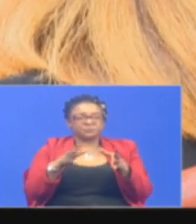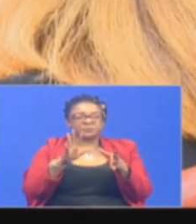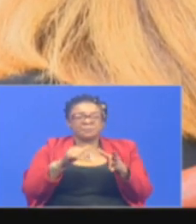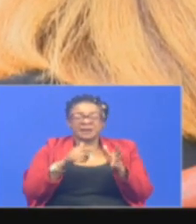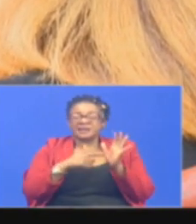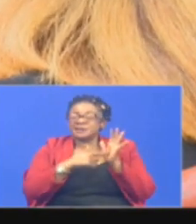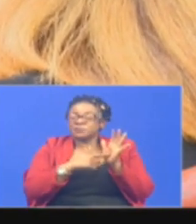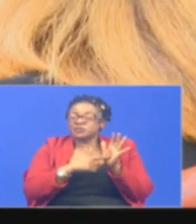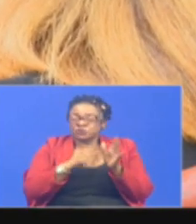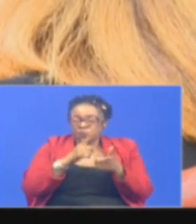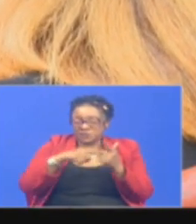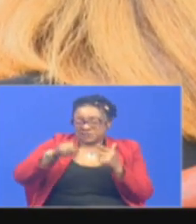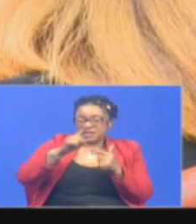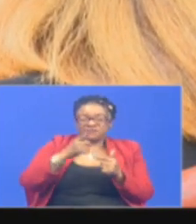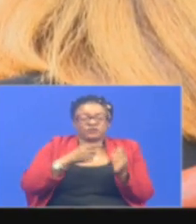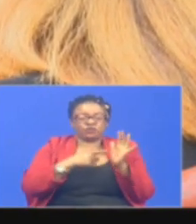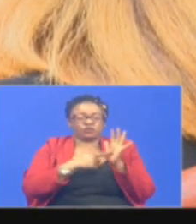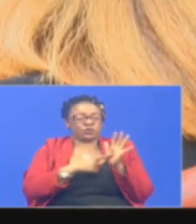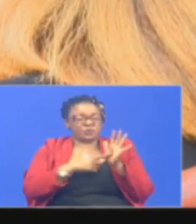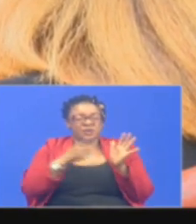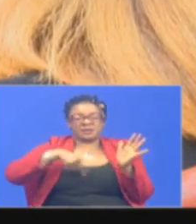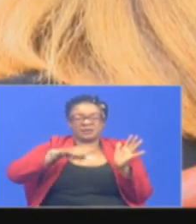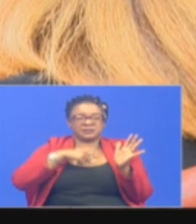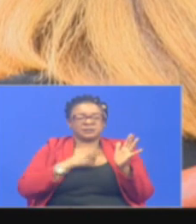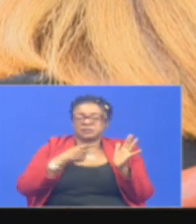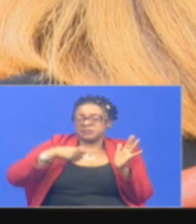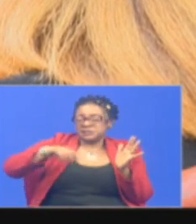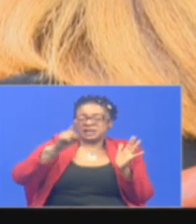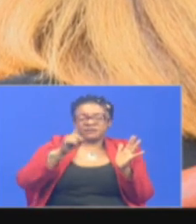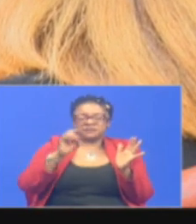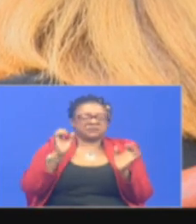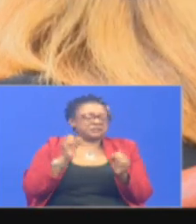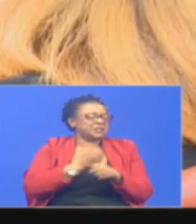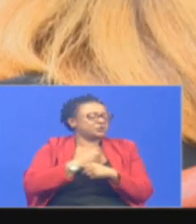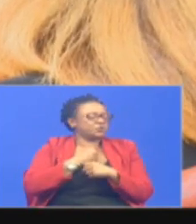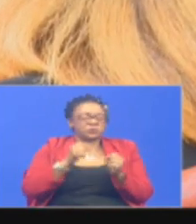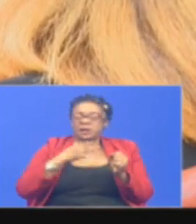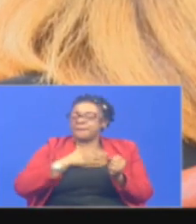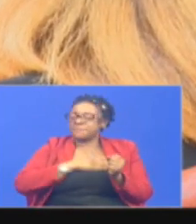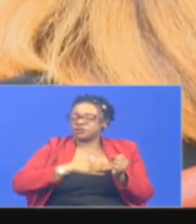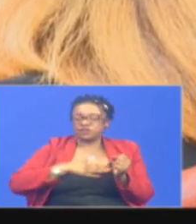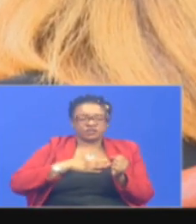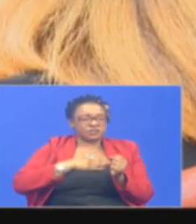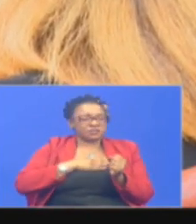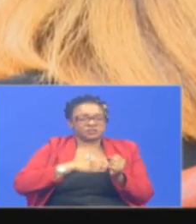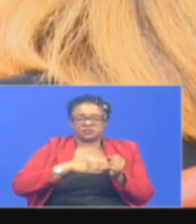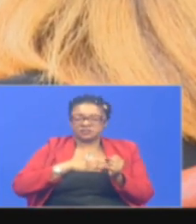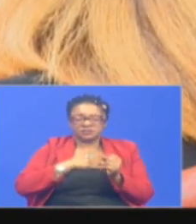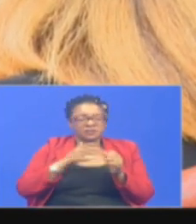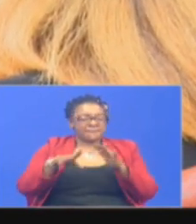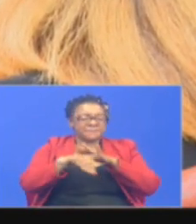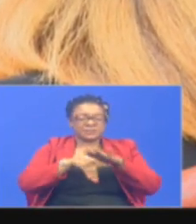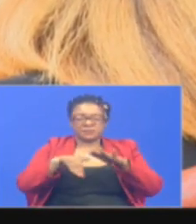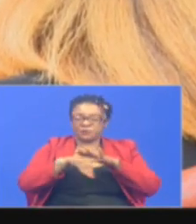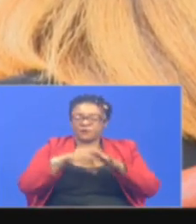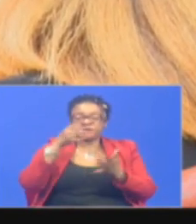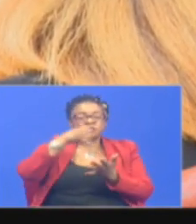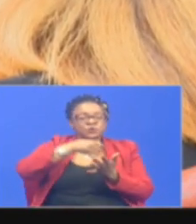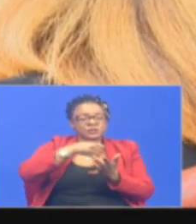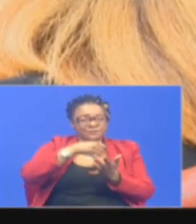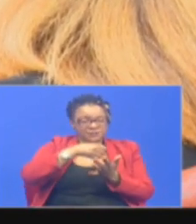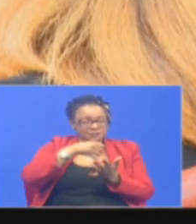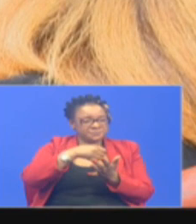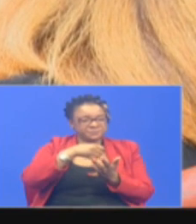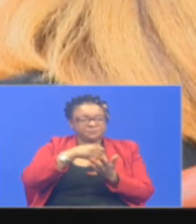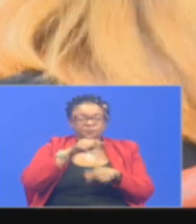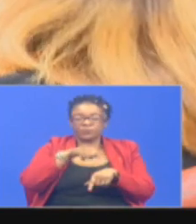he is showing us is he actually does not appreciate the principle of inclusivity when